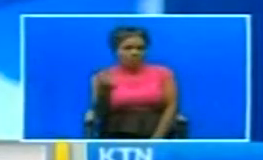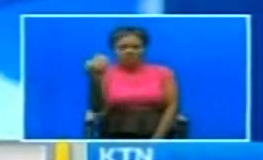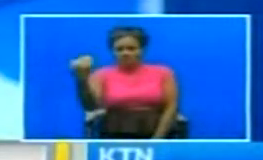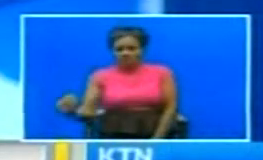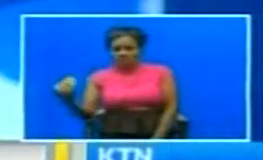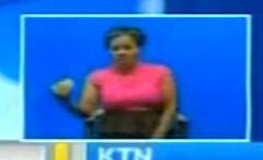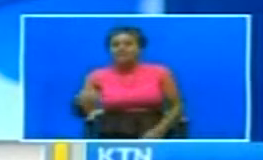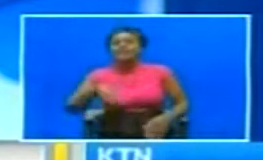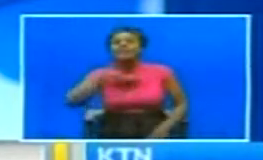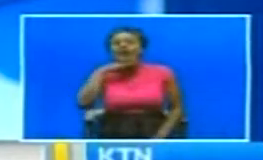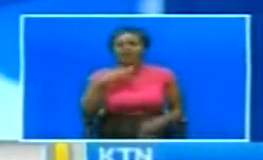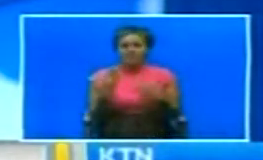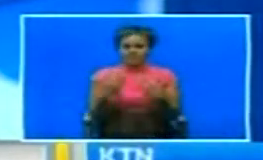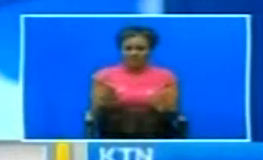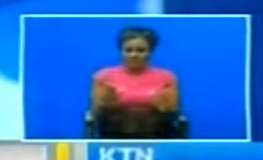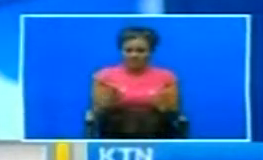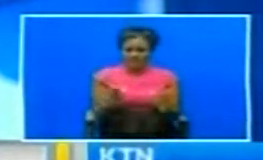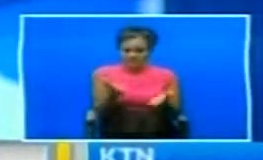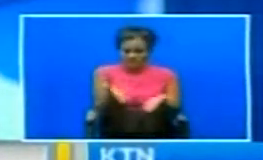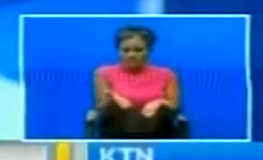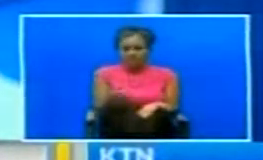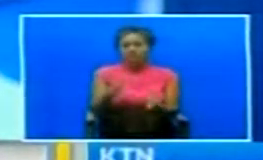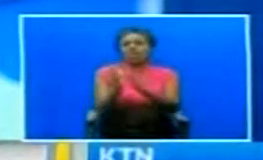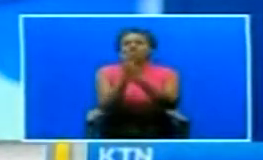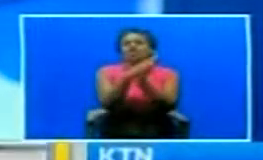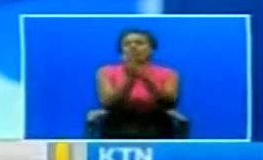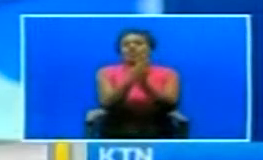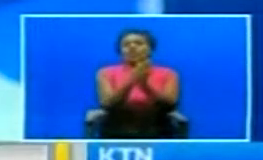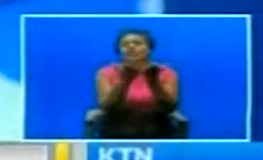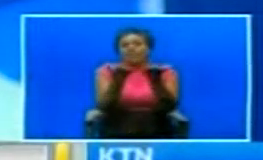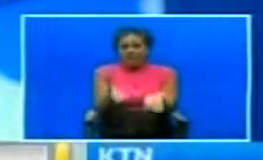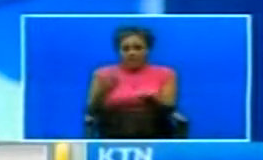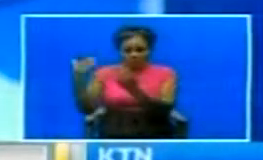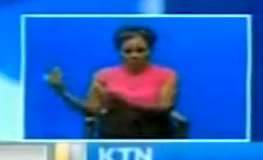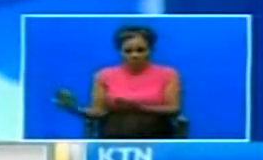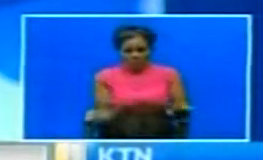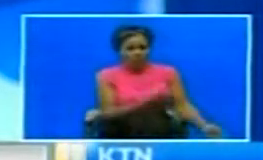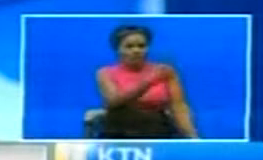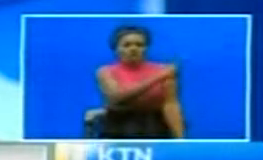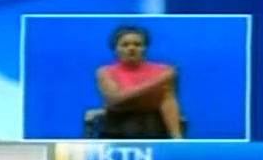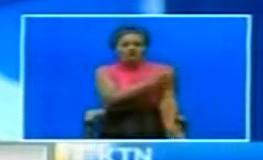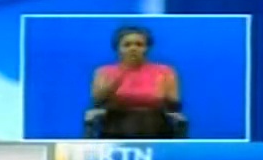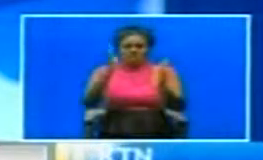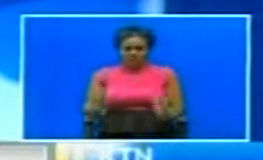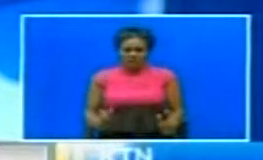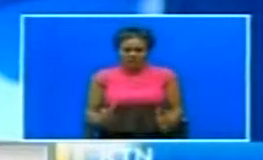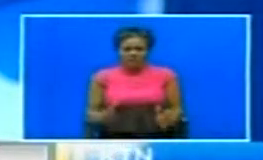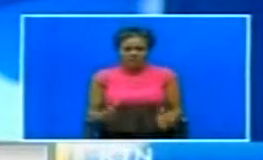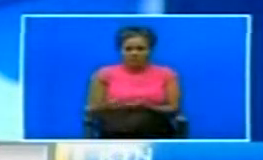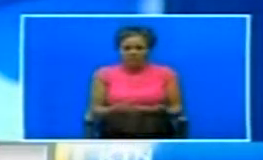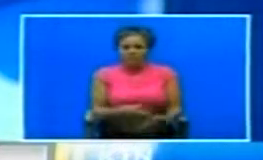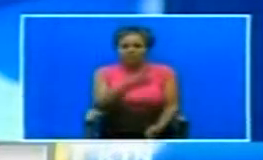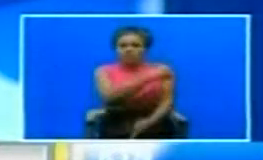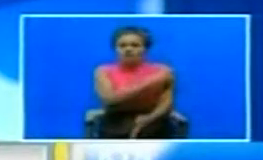who've lost their lives, of course, in this whole saga. So let's bring in Dr. David Gichanga. He is Kenya Pediatrics